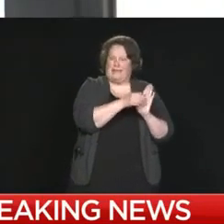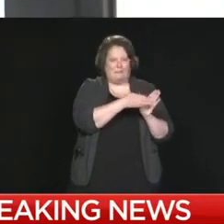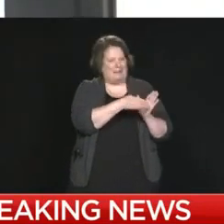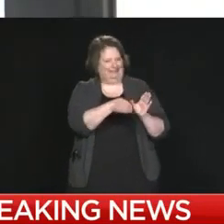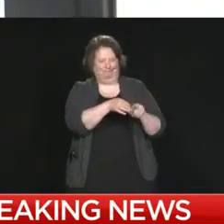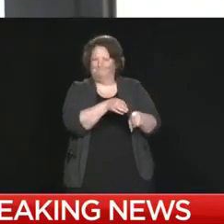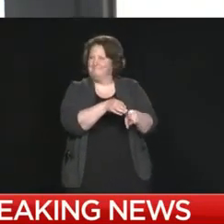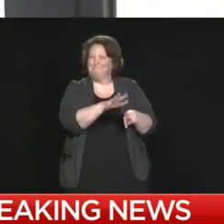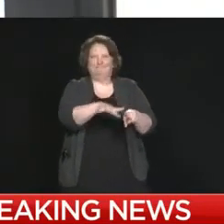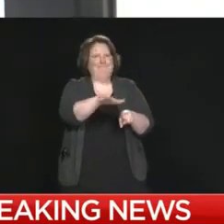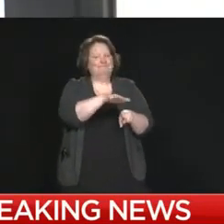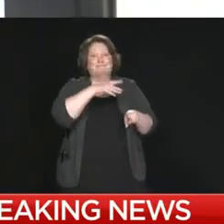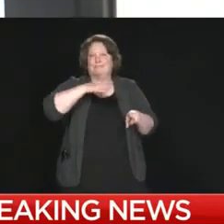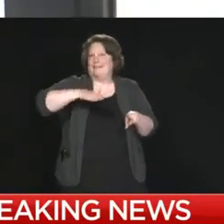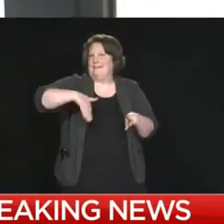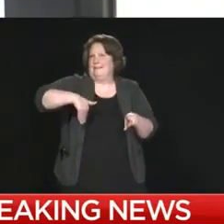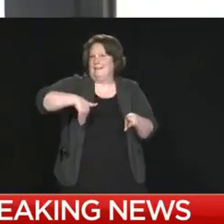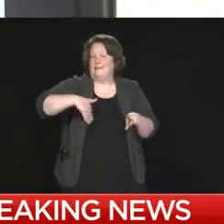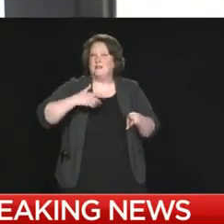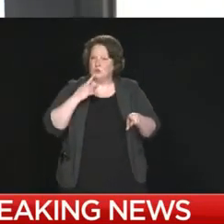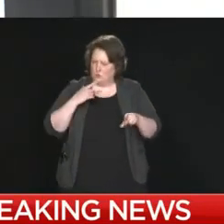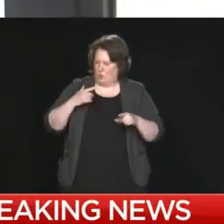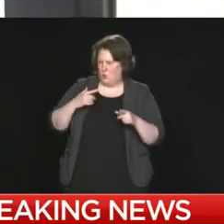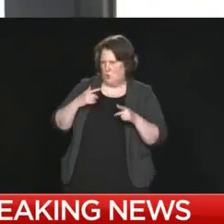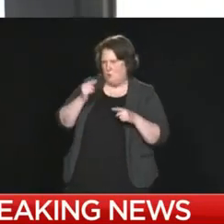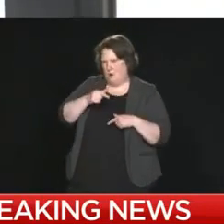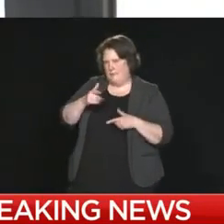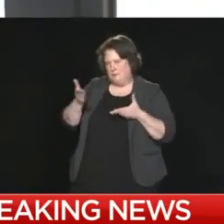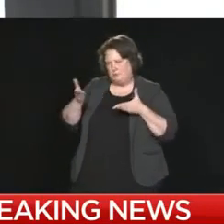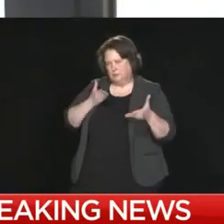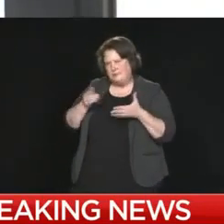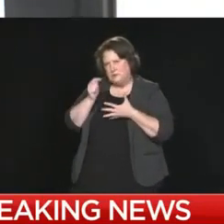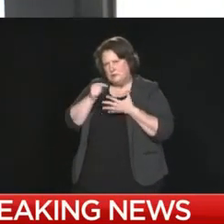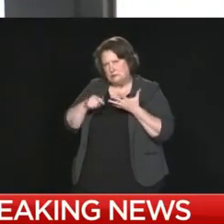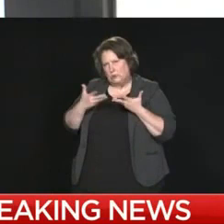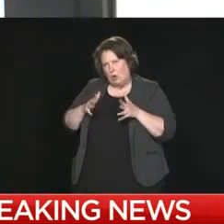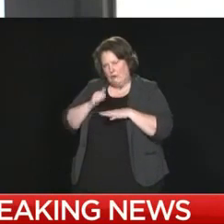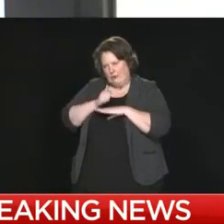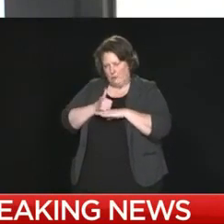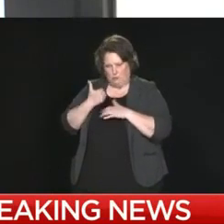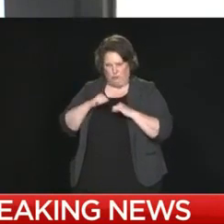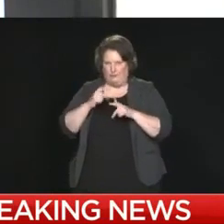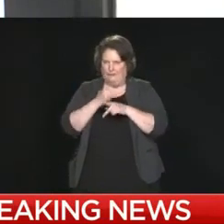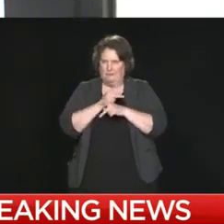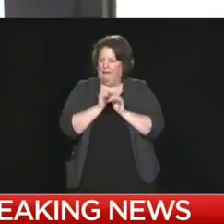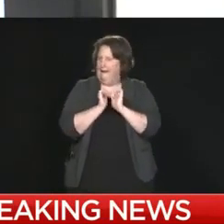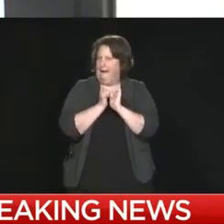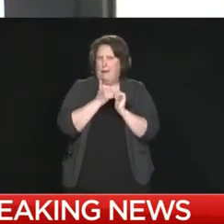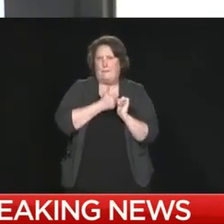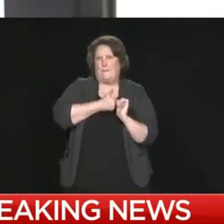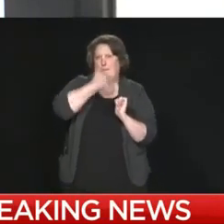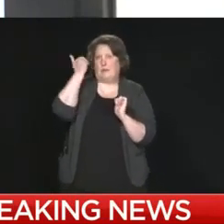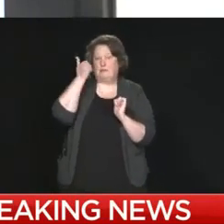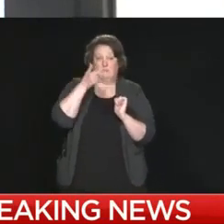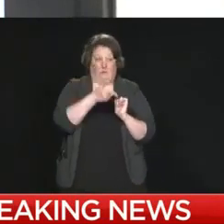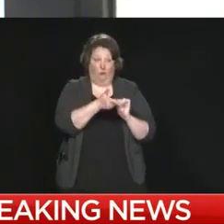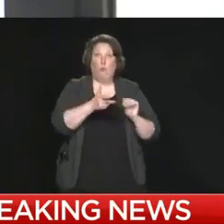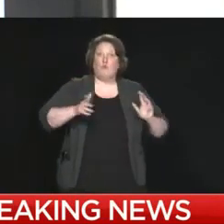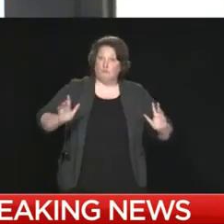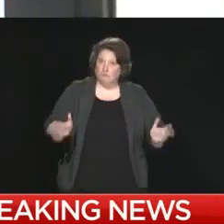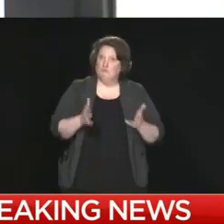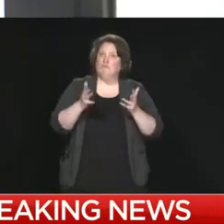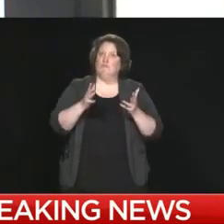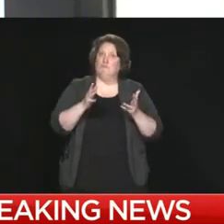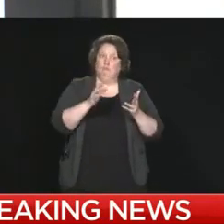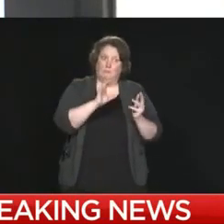forward with the package of measures that we've put forward in a way that makes sense, to both encourage people to get back to work,